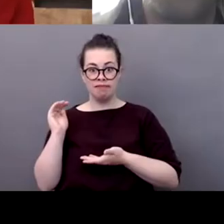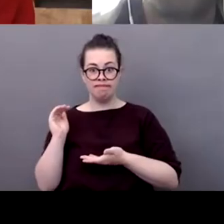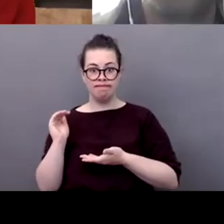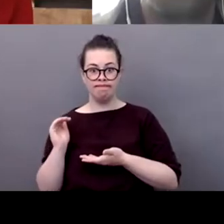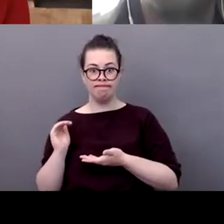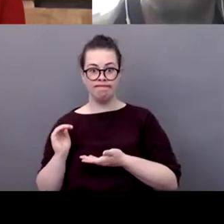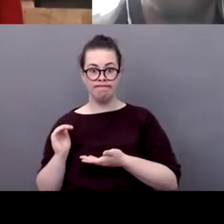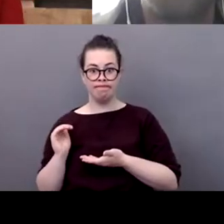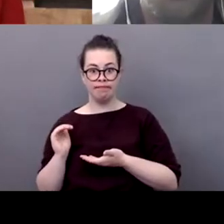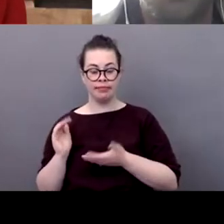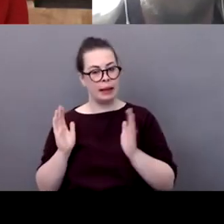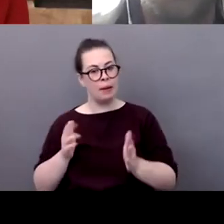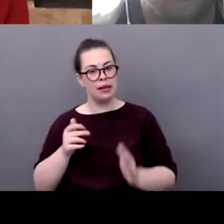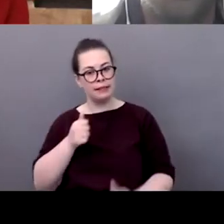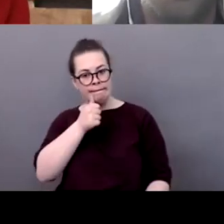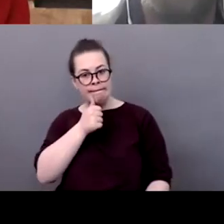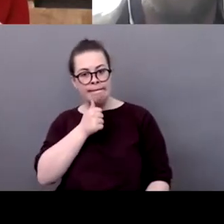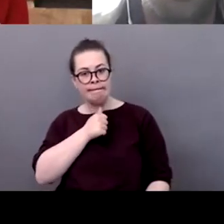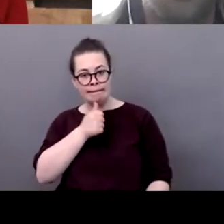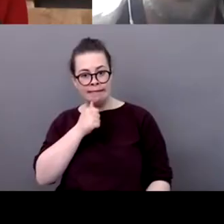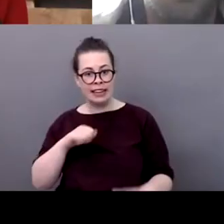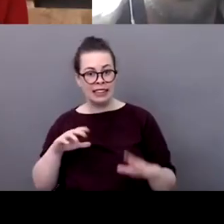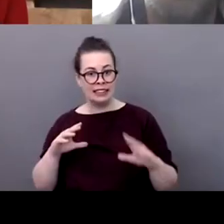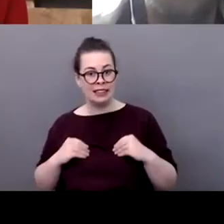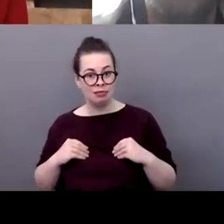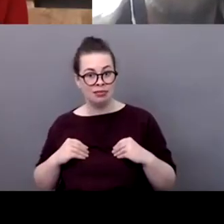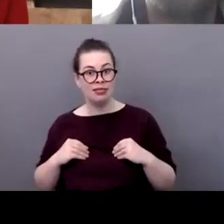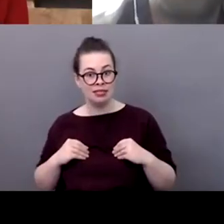I'm not sure many brands have